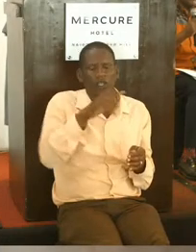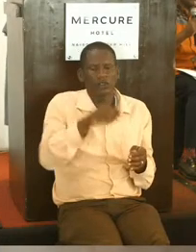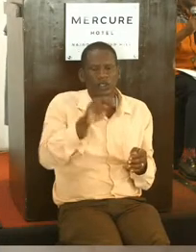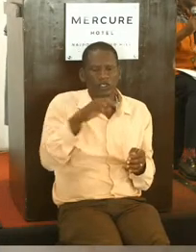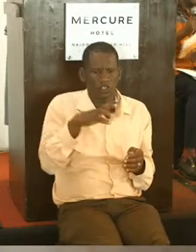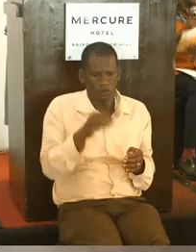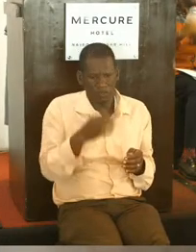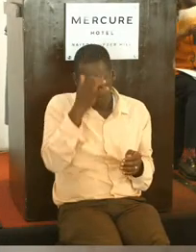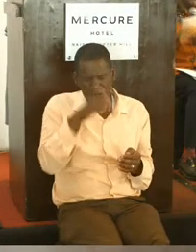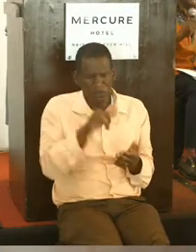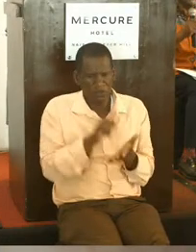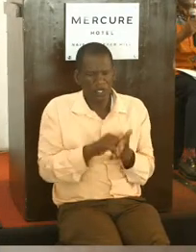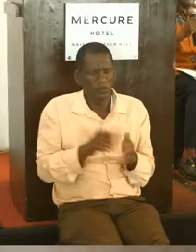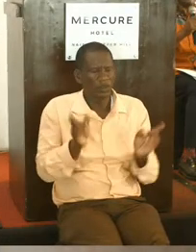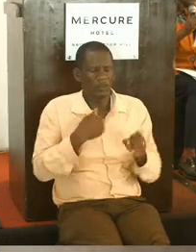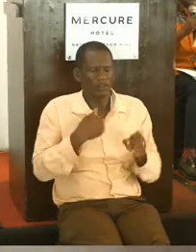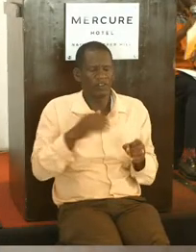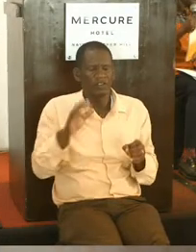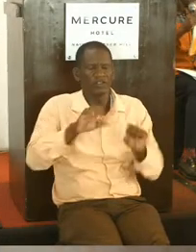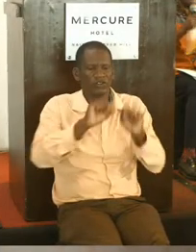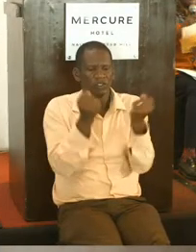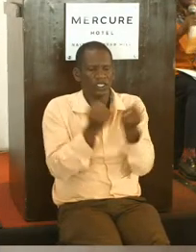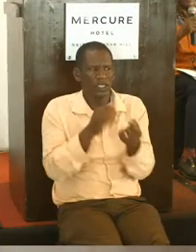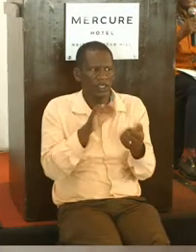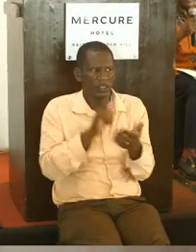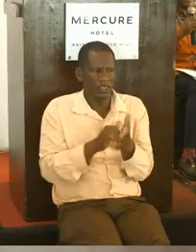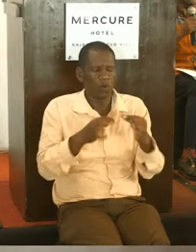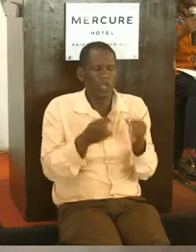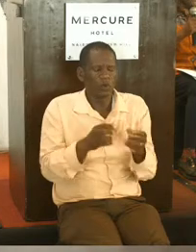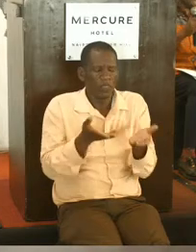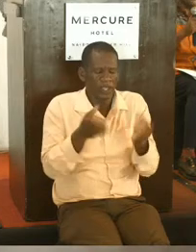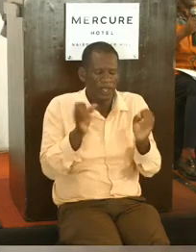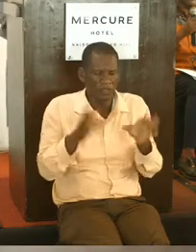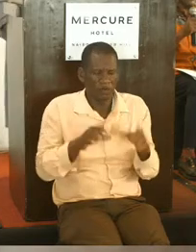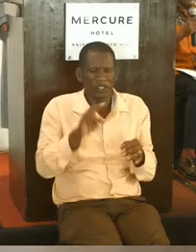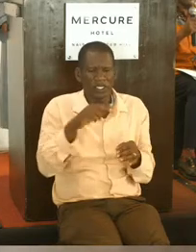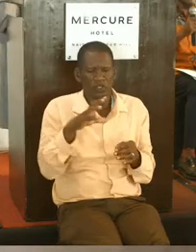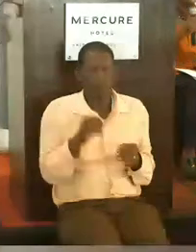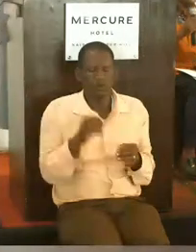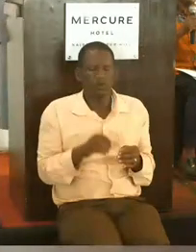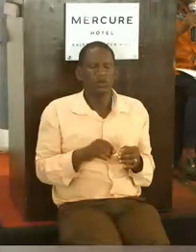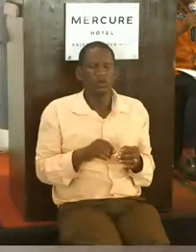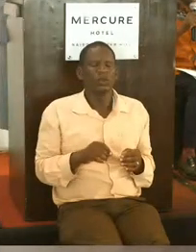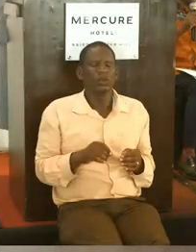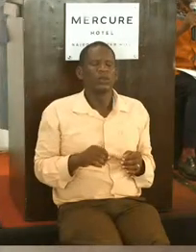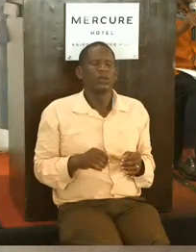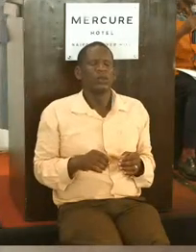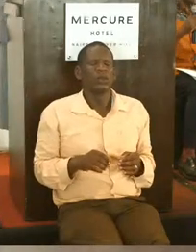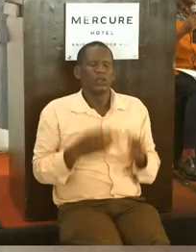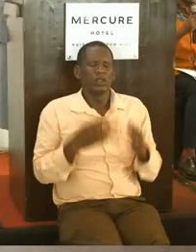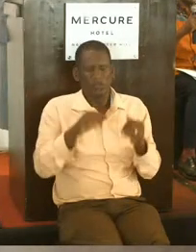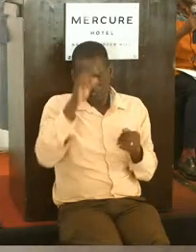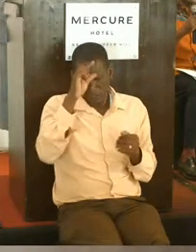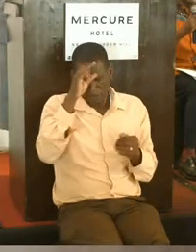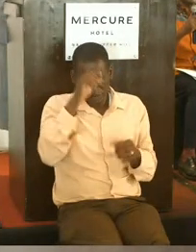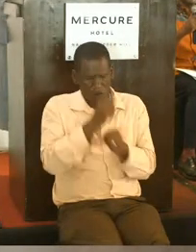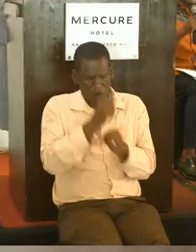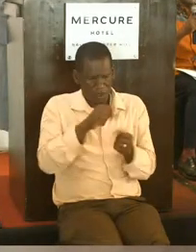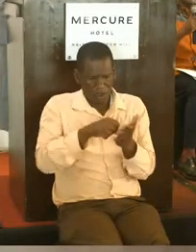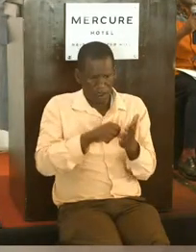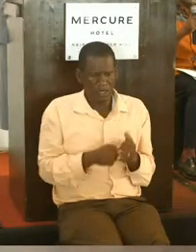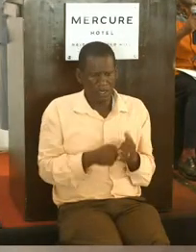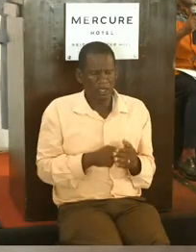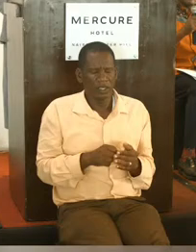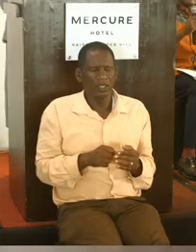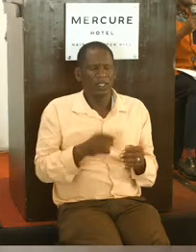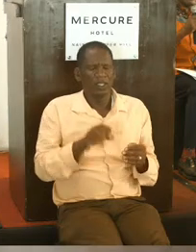you know because that you know we didn't have civil society that time we hadn't come to those endures non-government organizations and the government had was